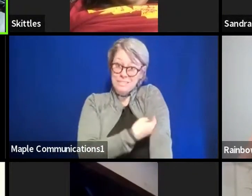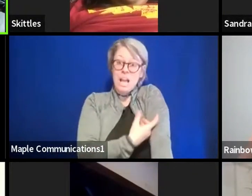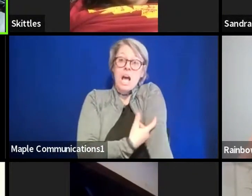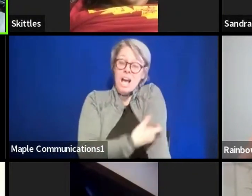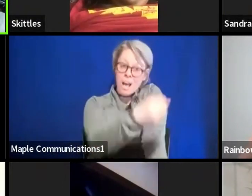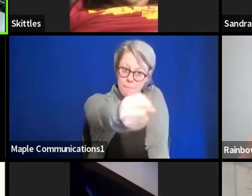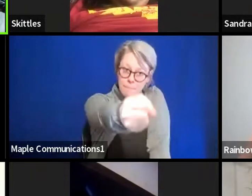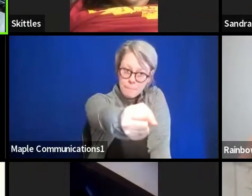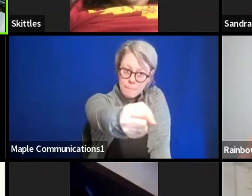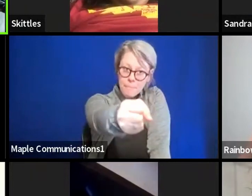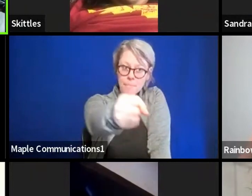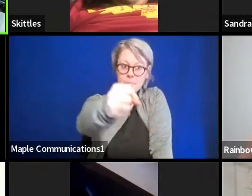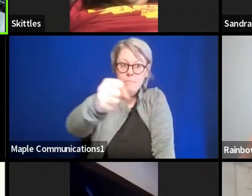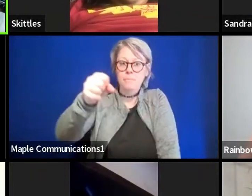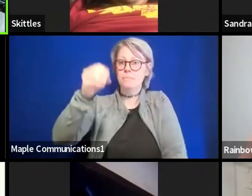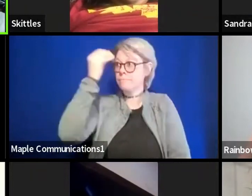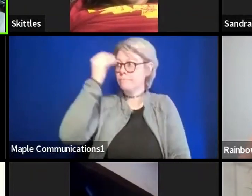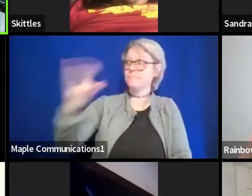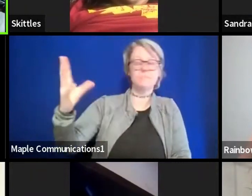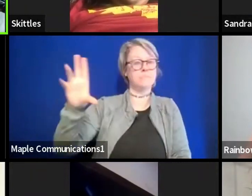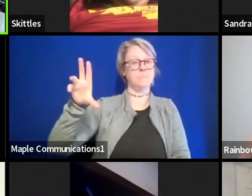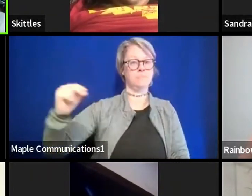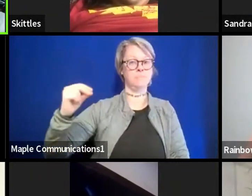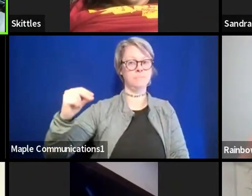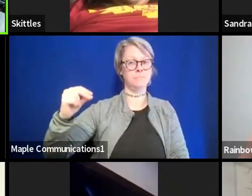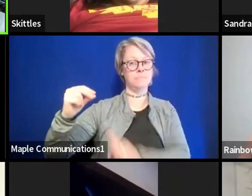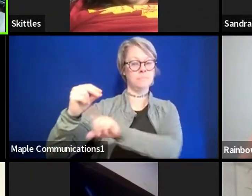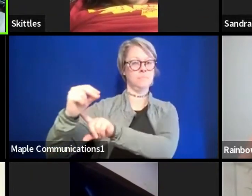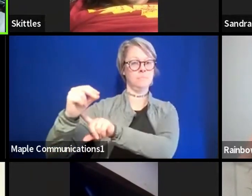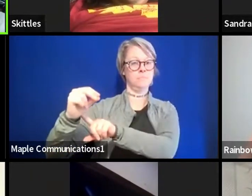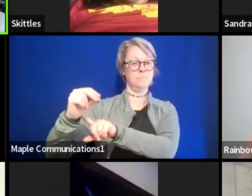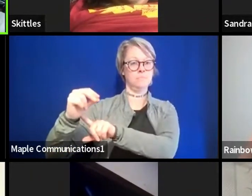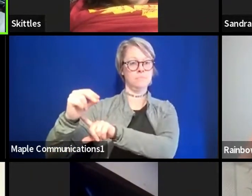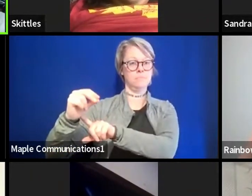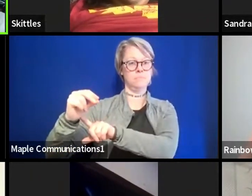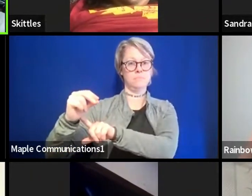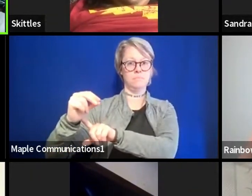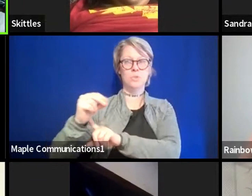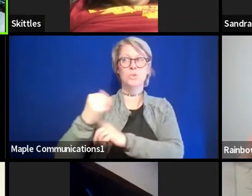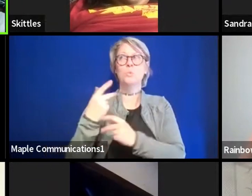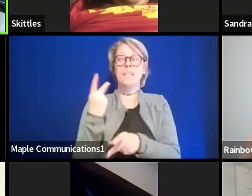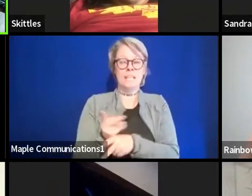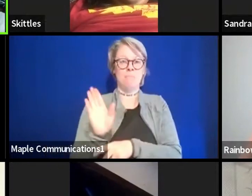and march out the door to salvage a bit of dignity.